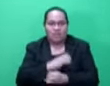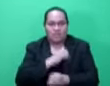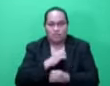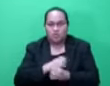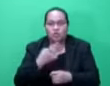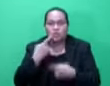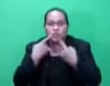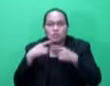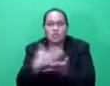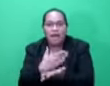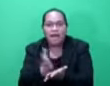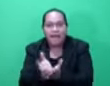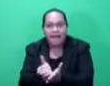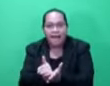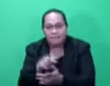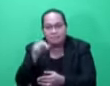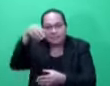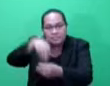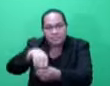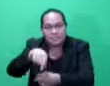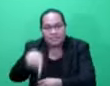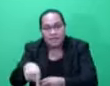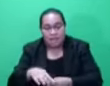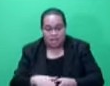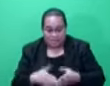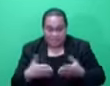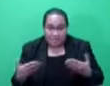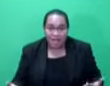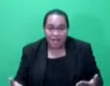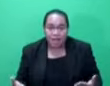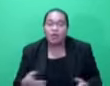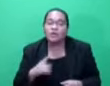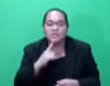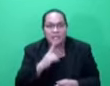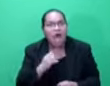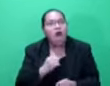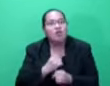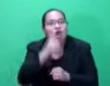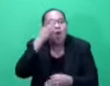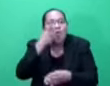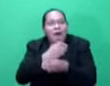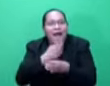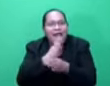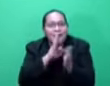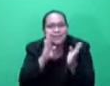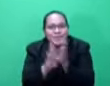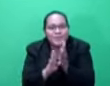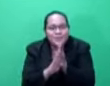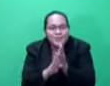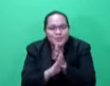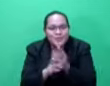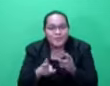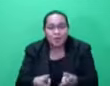evangelize. In this case, Honorable Speaker, we say that God works in mysterious ways. The young